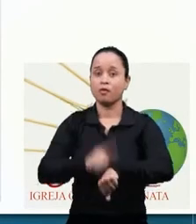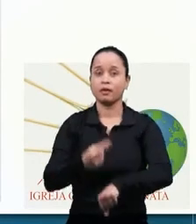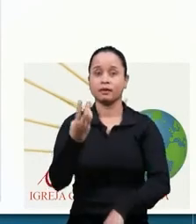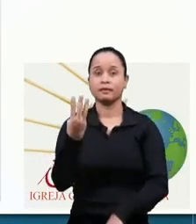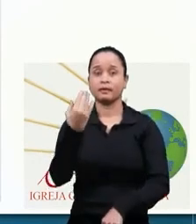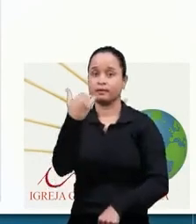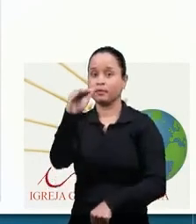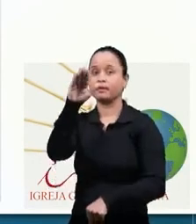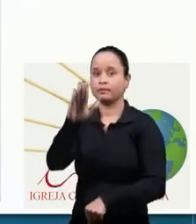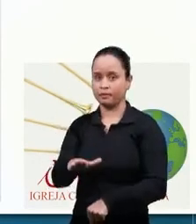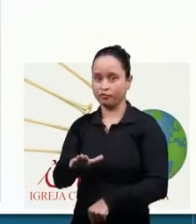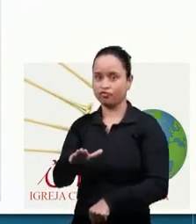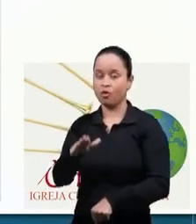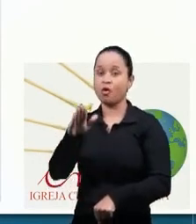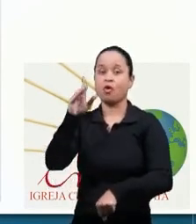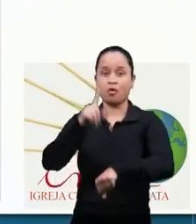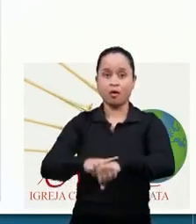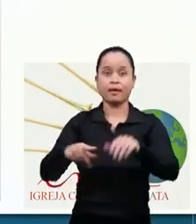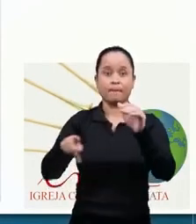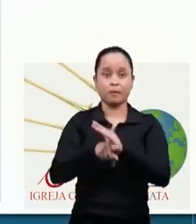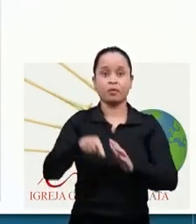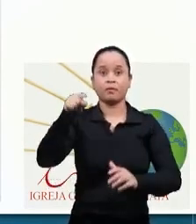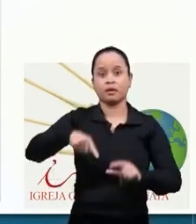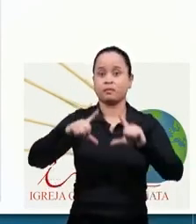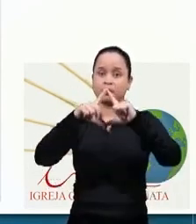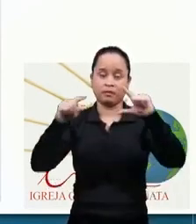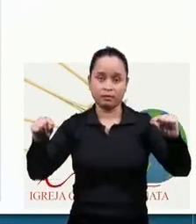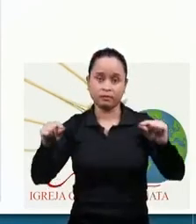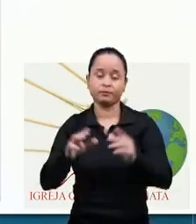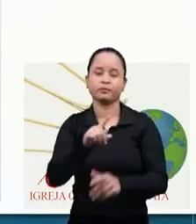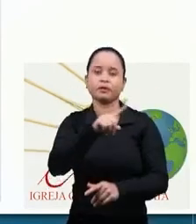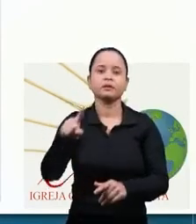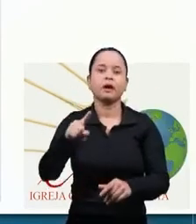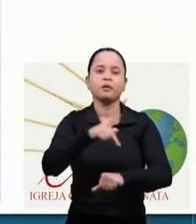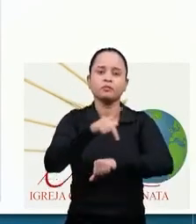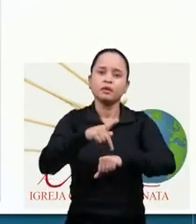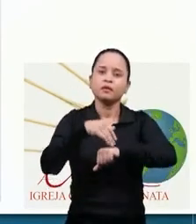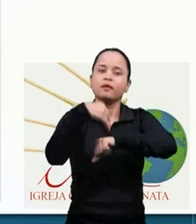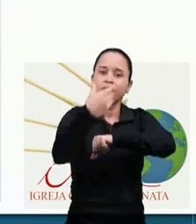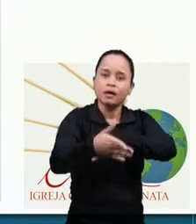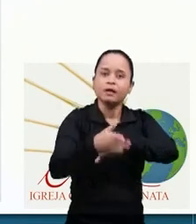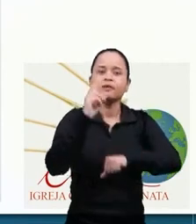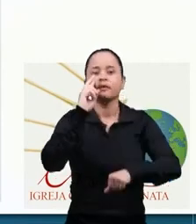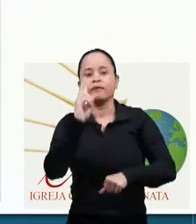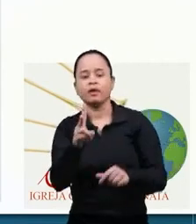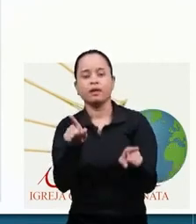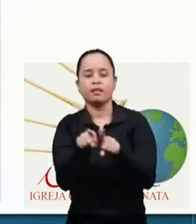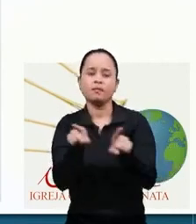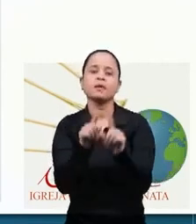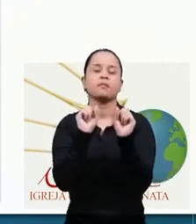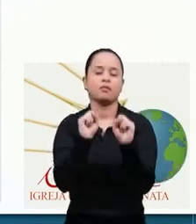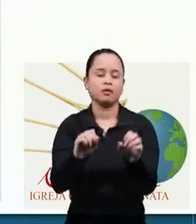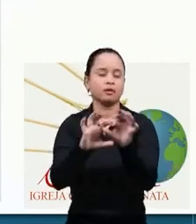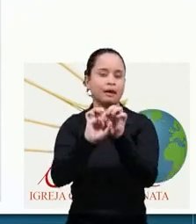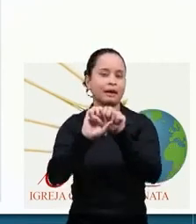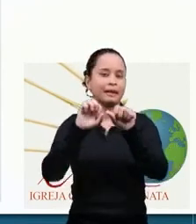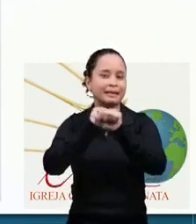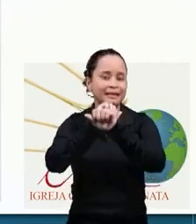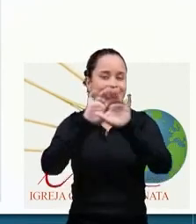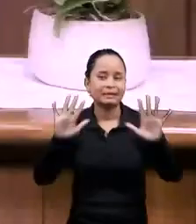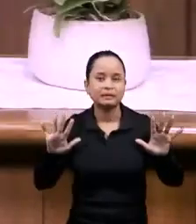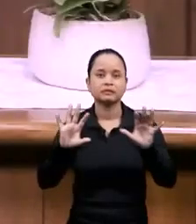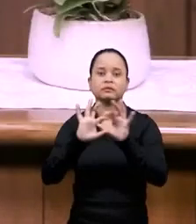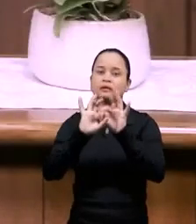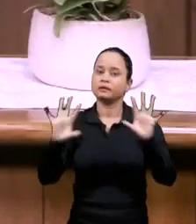Sunday as well. That video is also on the YouTube channel, translated. It was transmitted live last